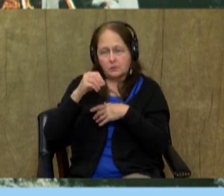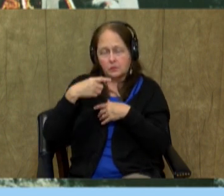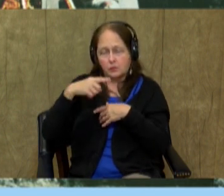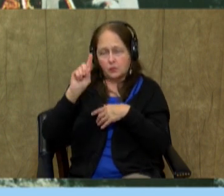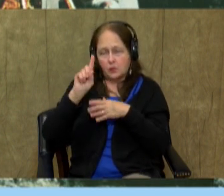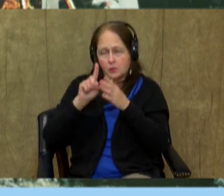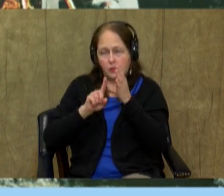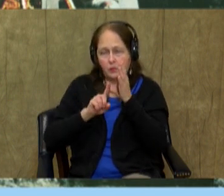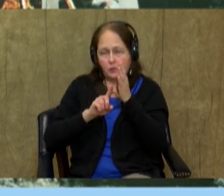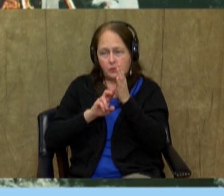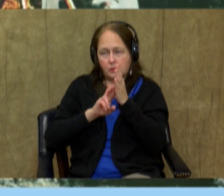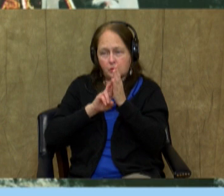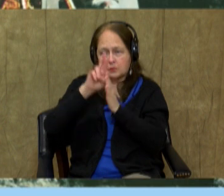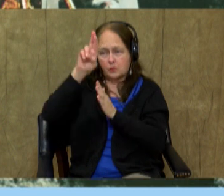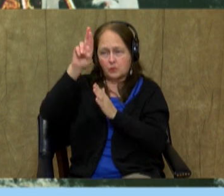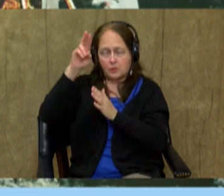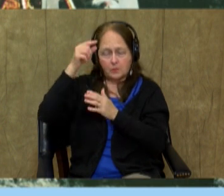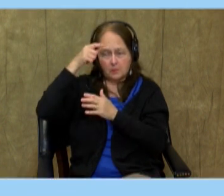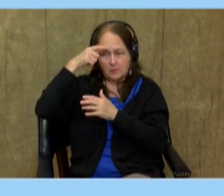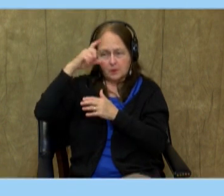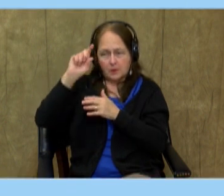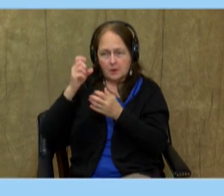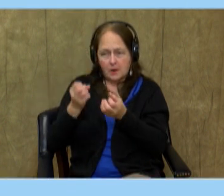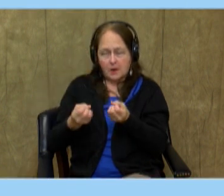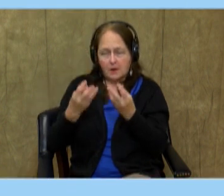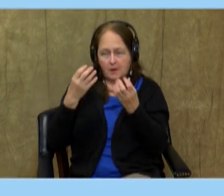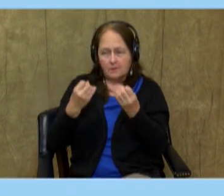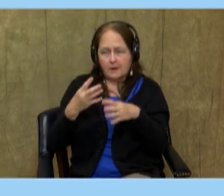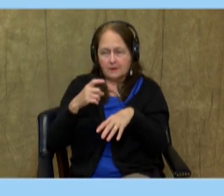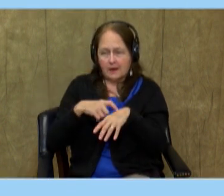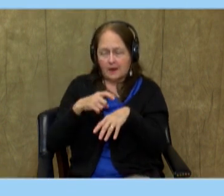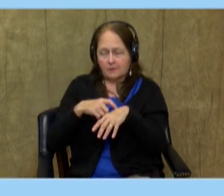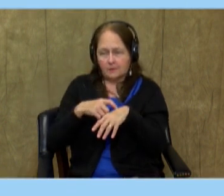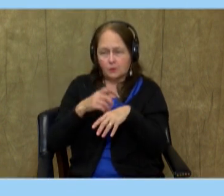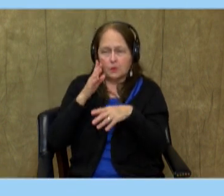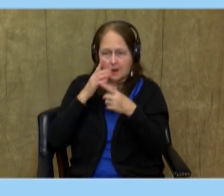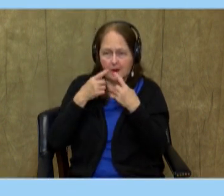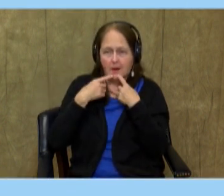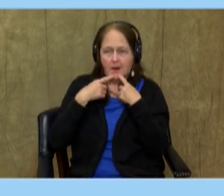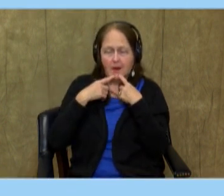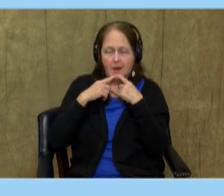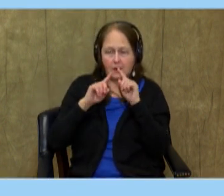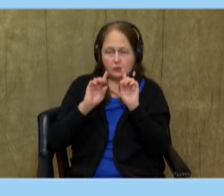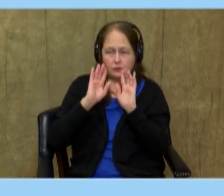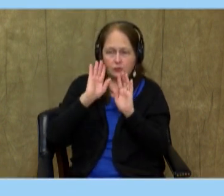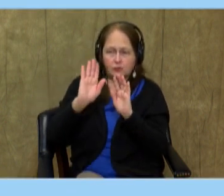people have walked on the moon? So these are some things we're going to answer today. Before we can get